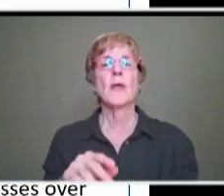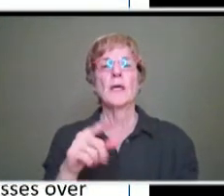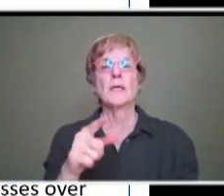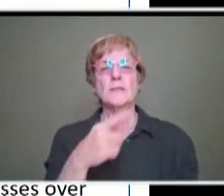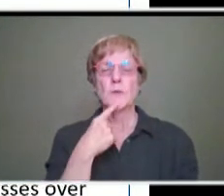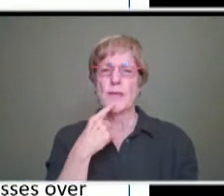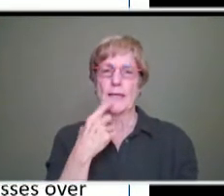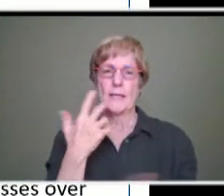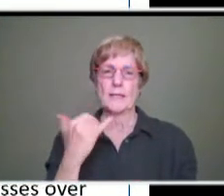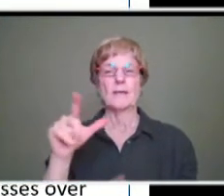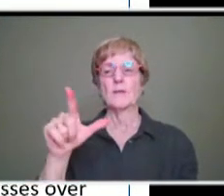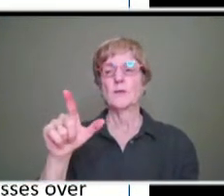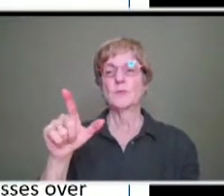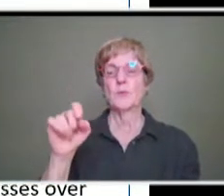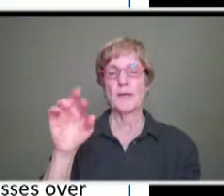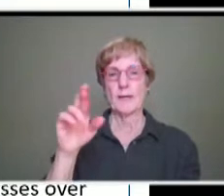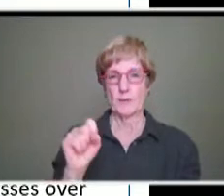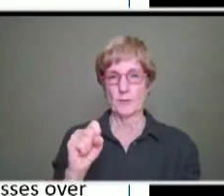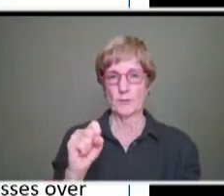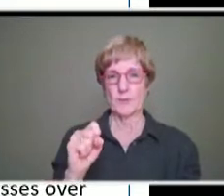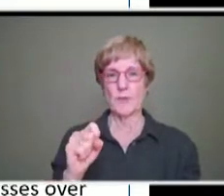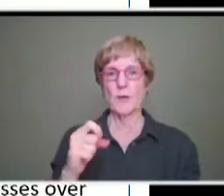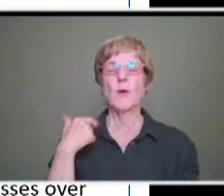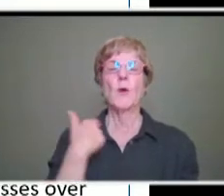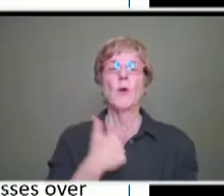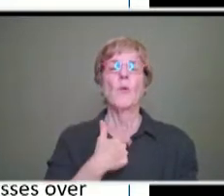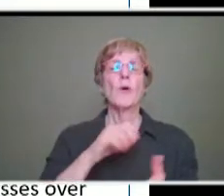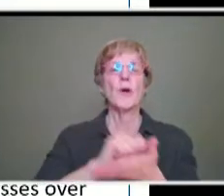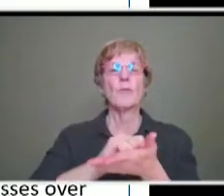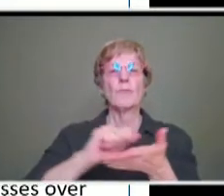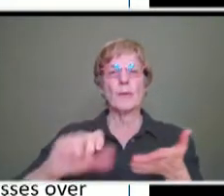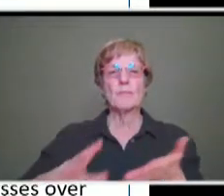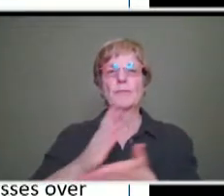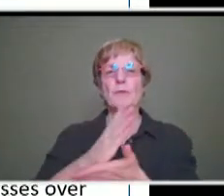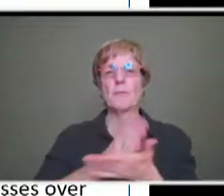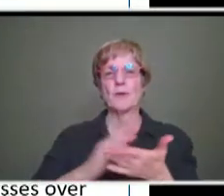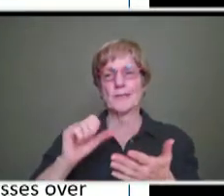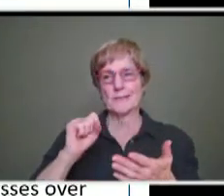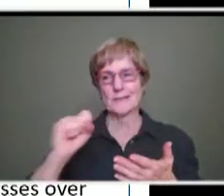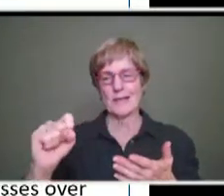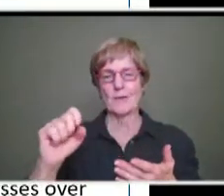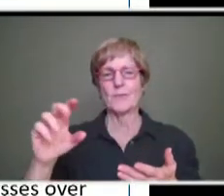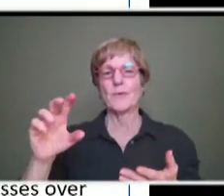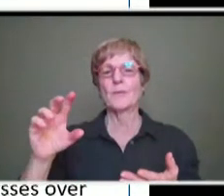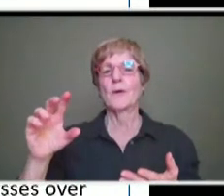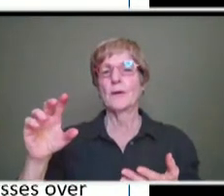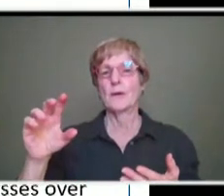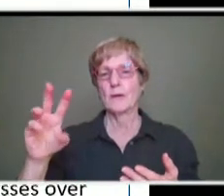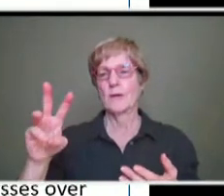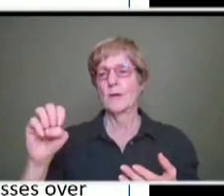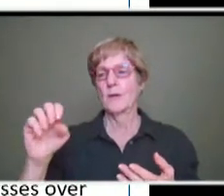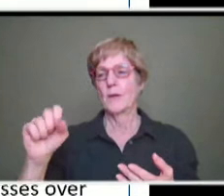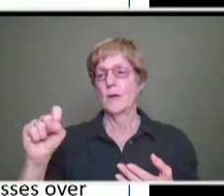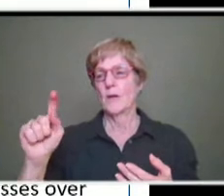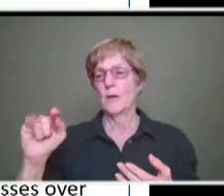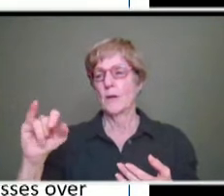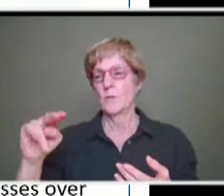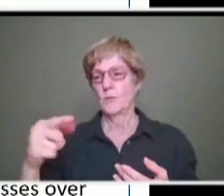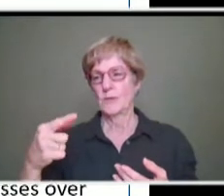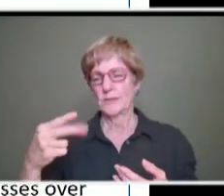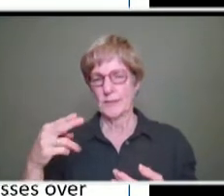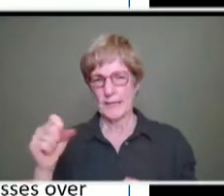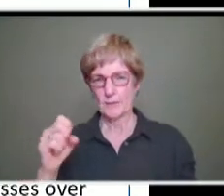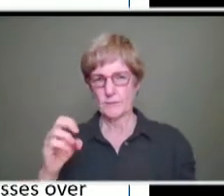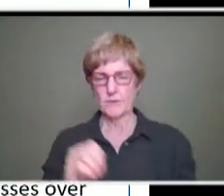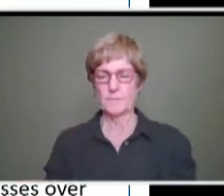actually currently 21 Acres we are removing a portion of the site that's south of Westinghouse and limiting the site to just what's north of Westinghouse so as